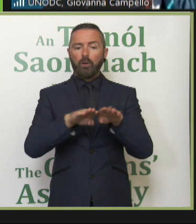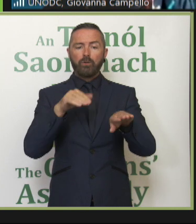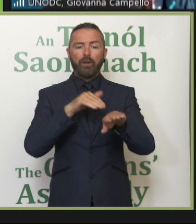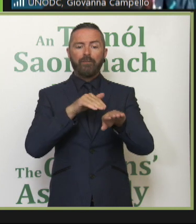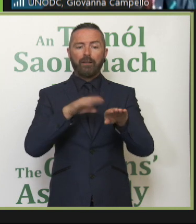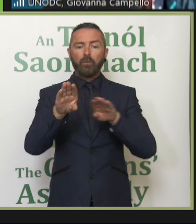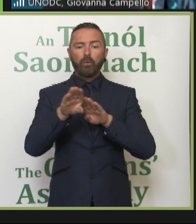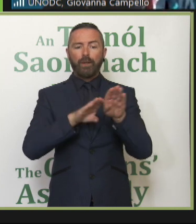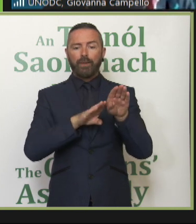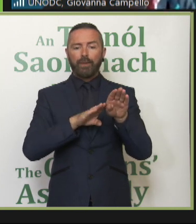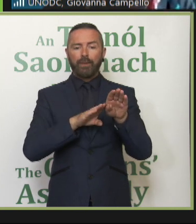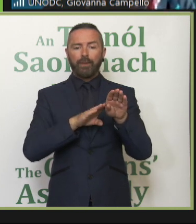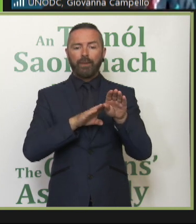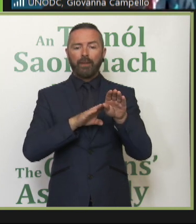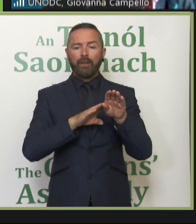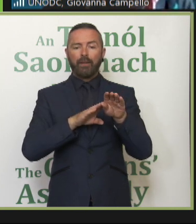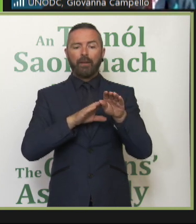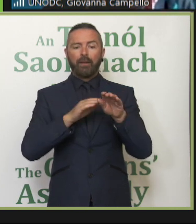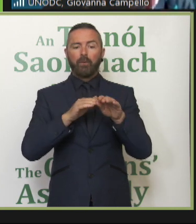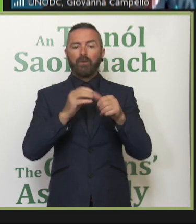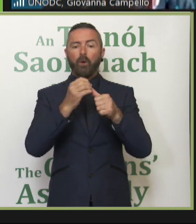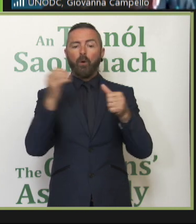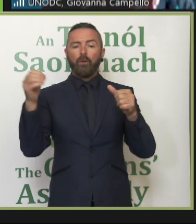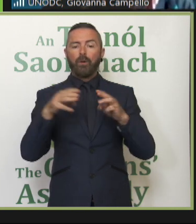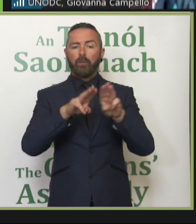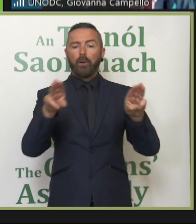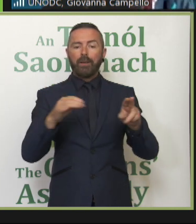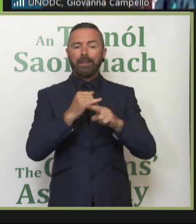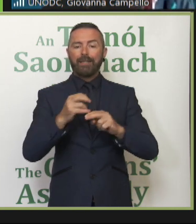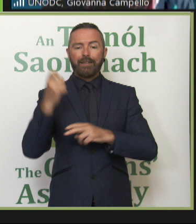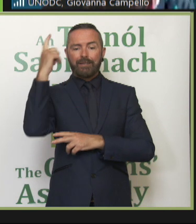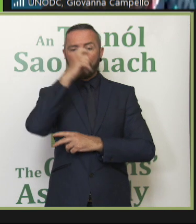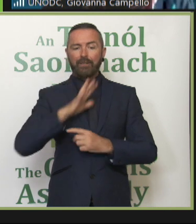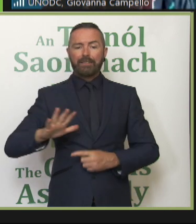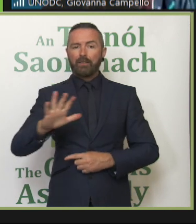with in the populations in very difficult circumstances, like